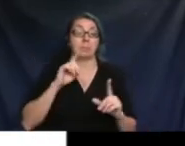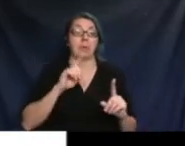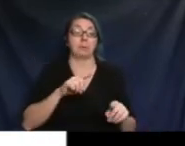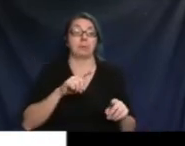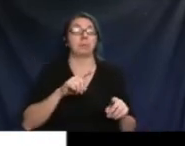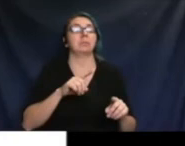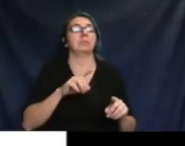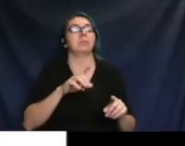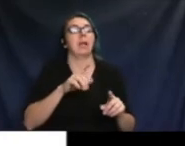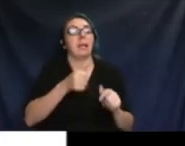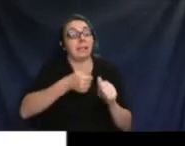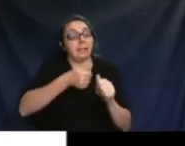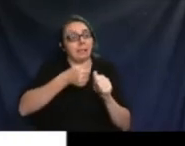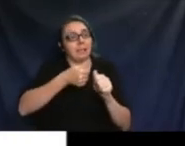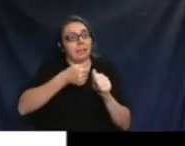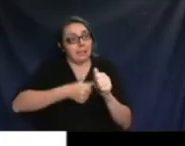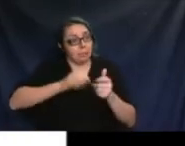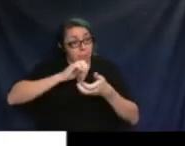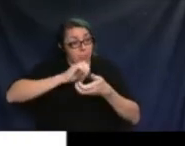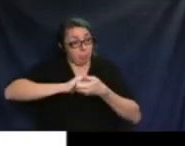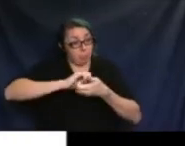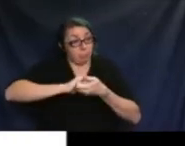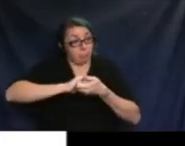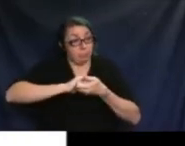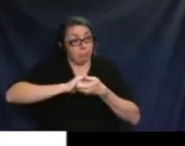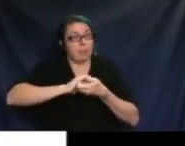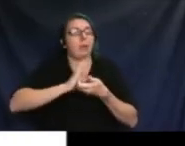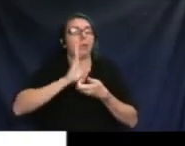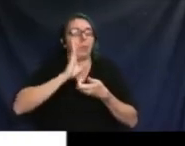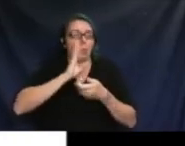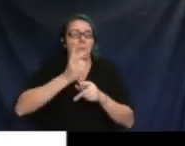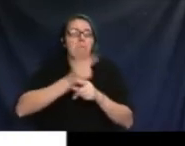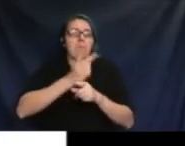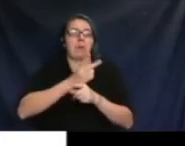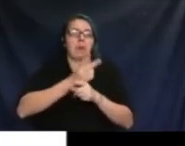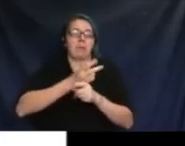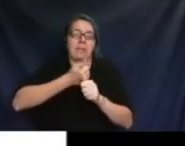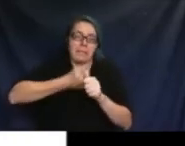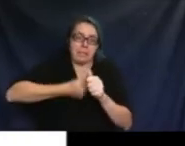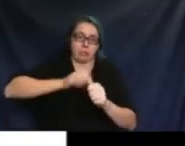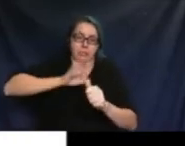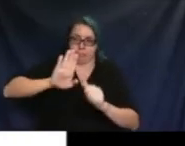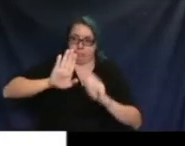through this round that will articulate responsibilities with respect to